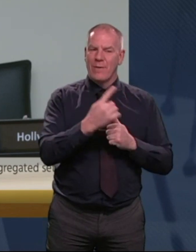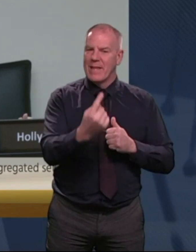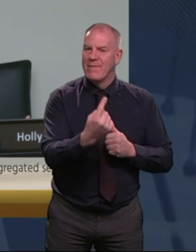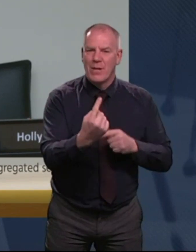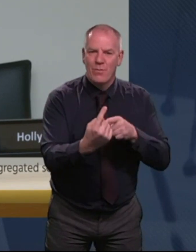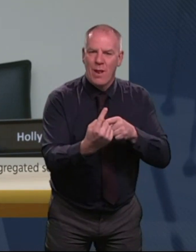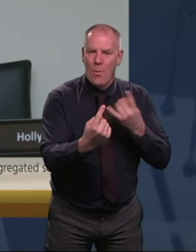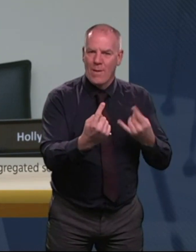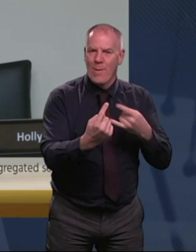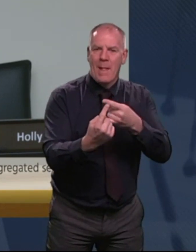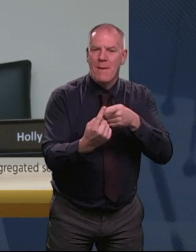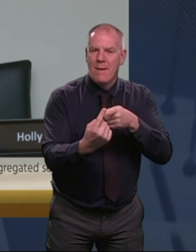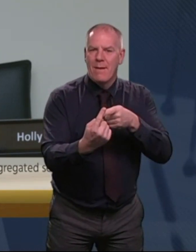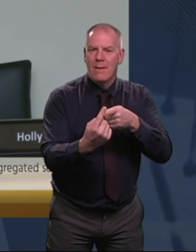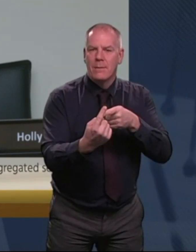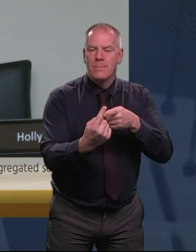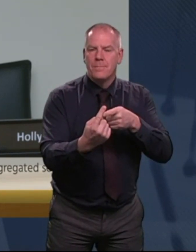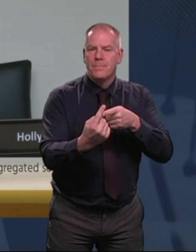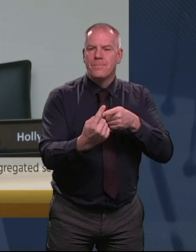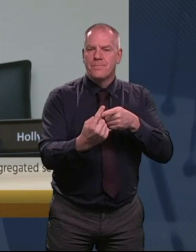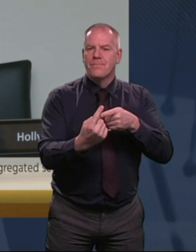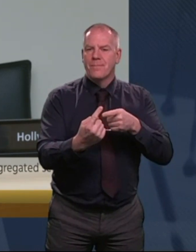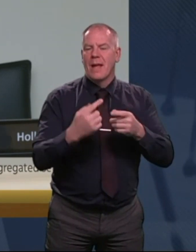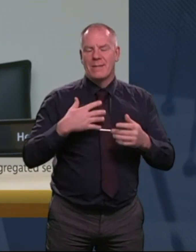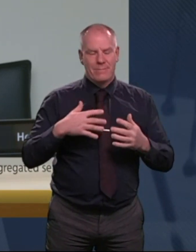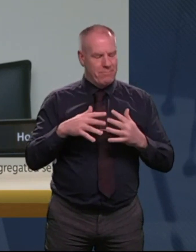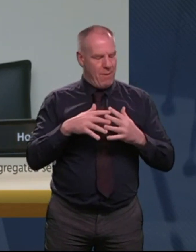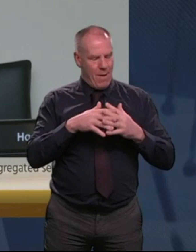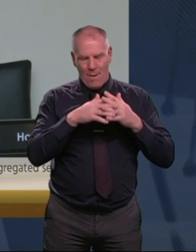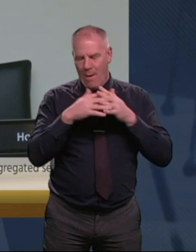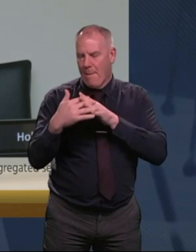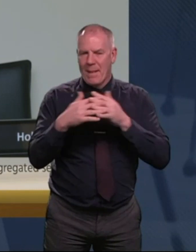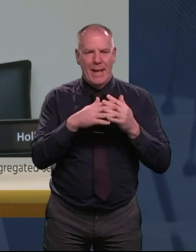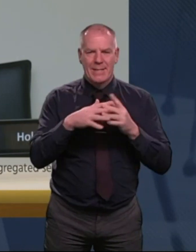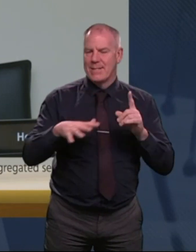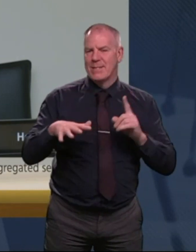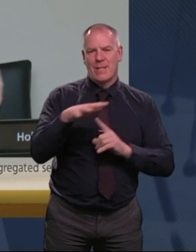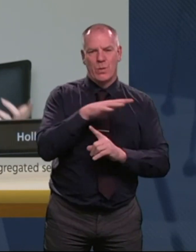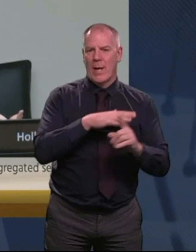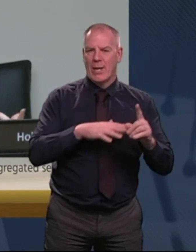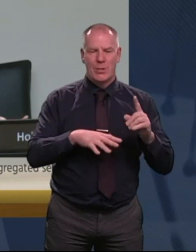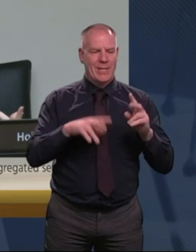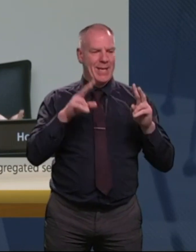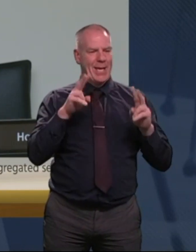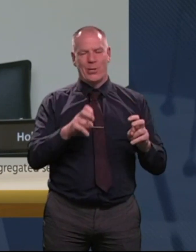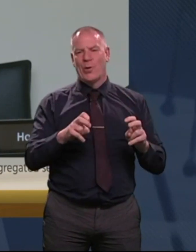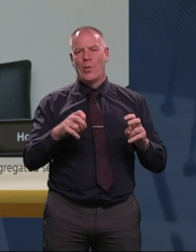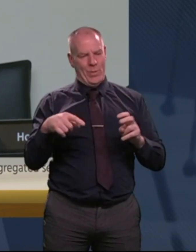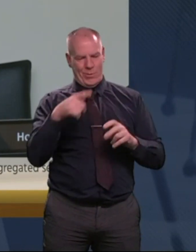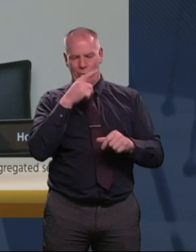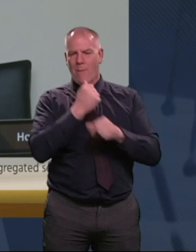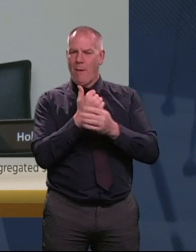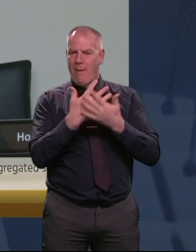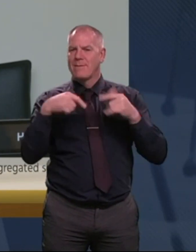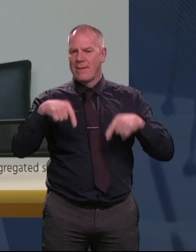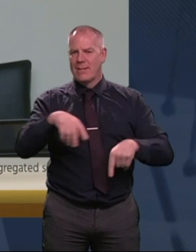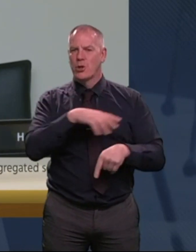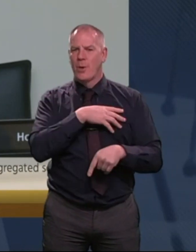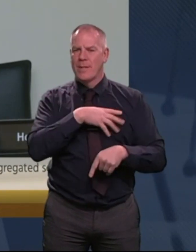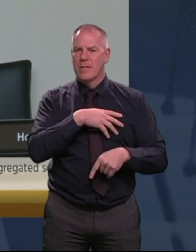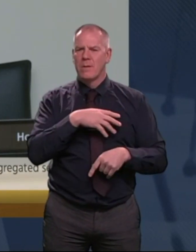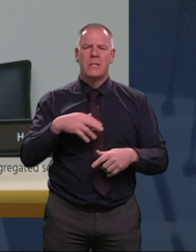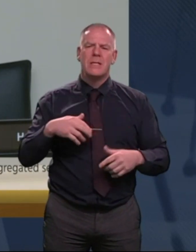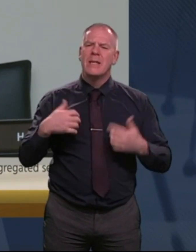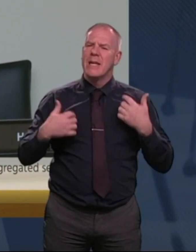that they're trying to help. And that's just a really kind of complex and layered issue that we deal with a lot on this committee, and I'm just really interested to